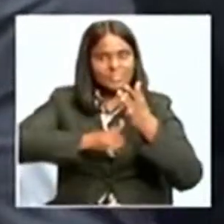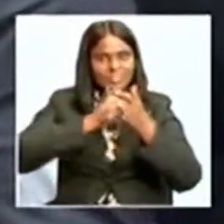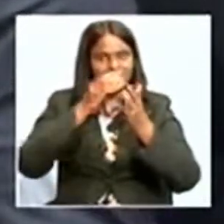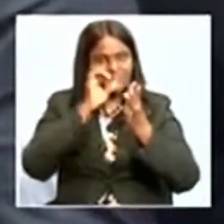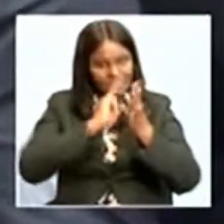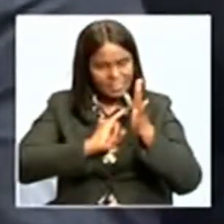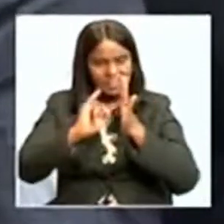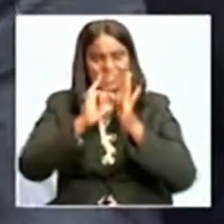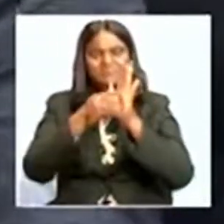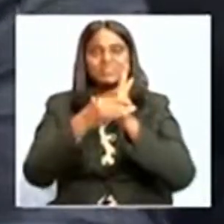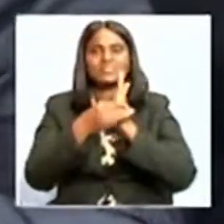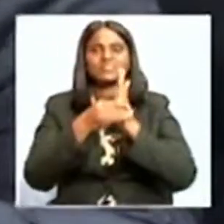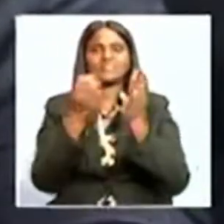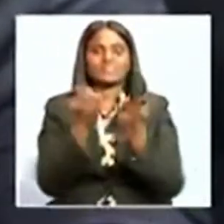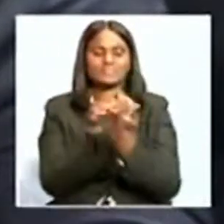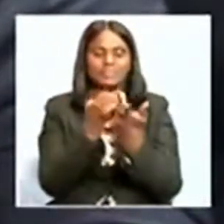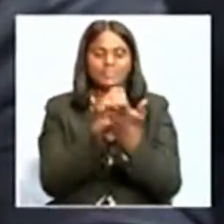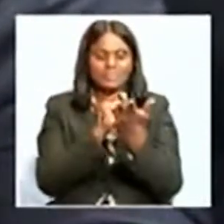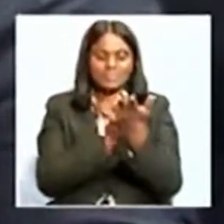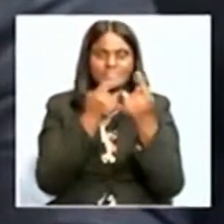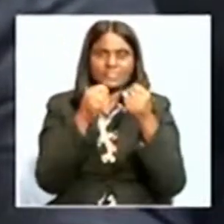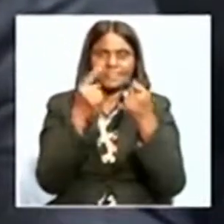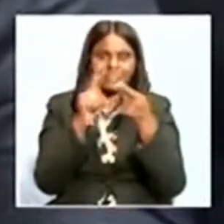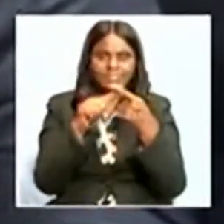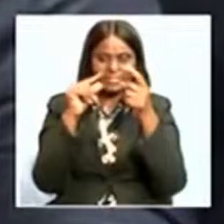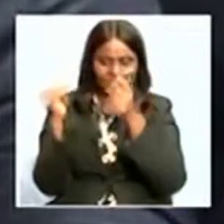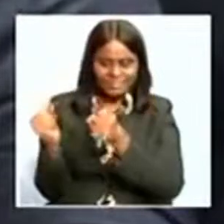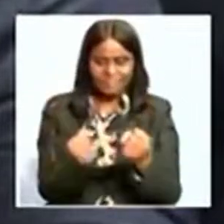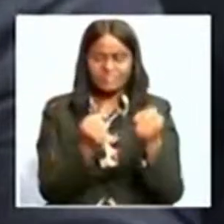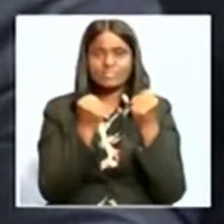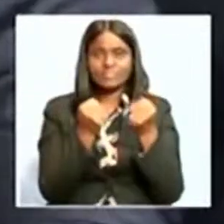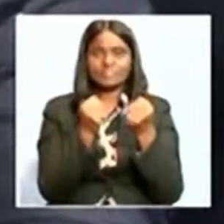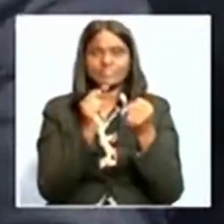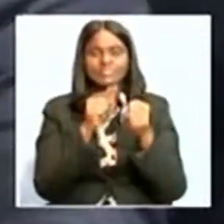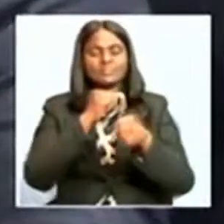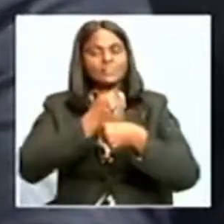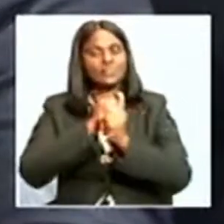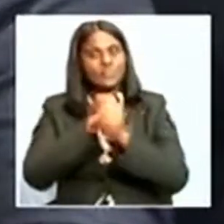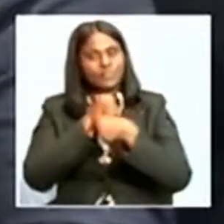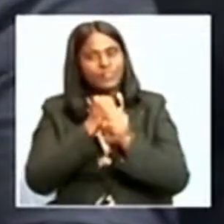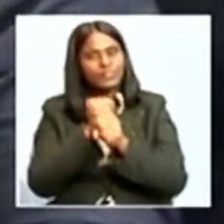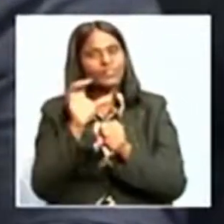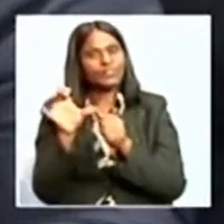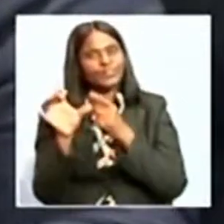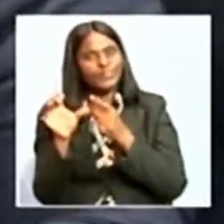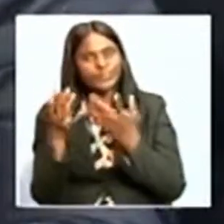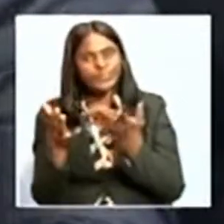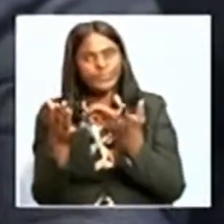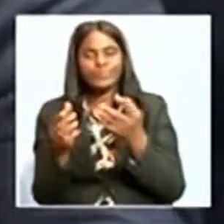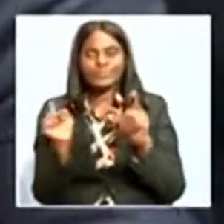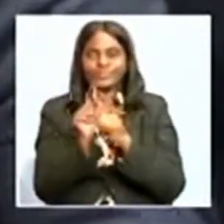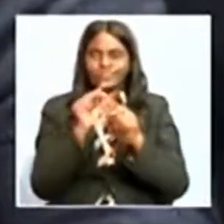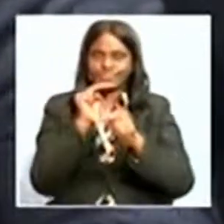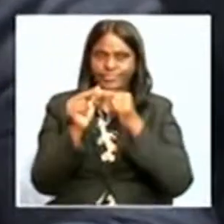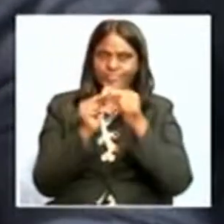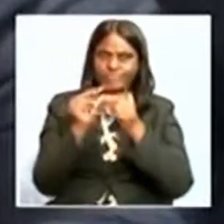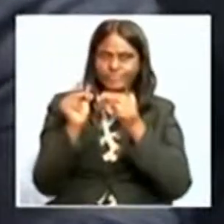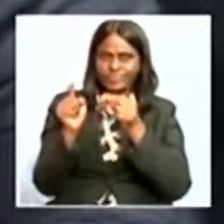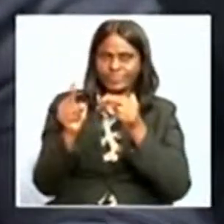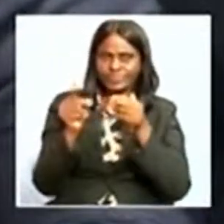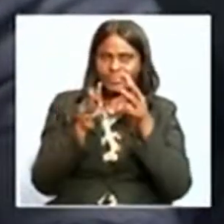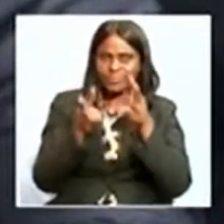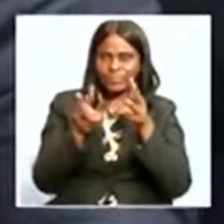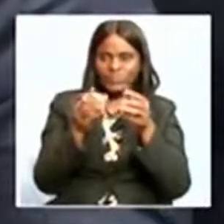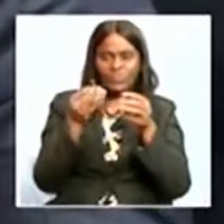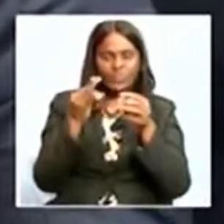economy. Whether we're trying to strengthen manufacturing as a means of